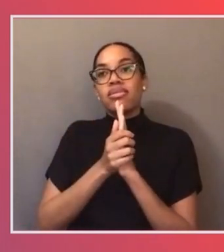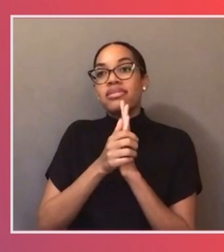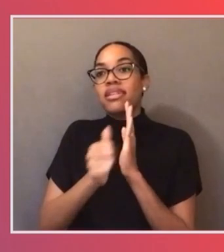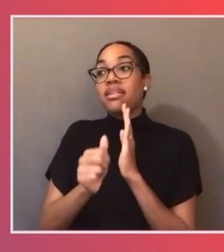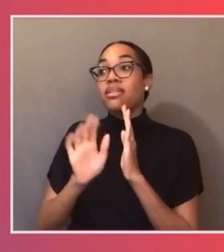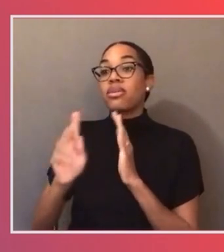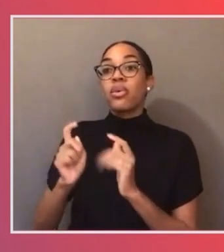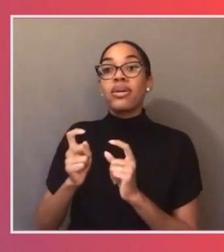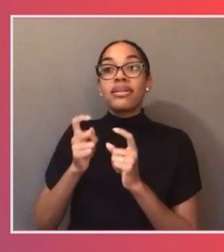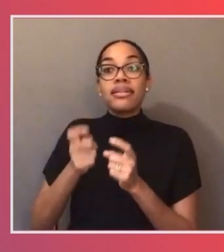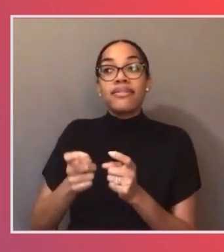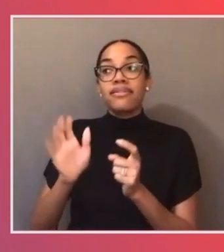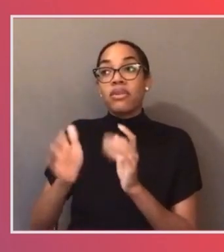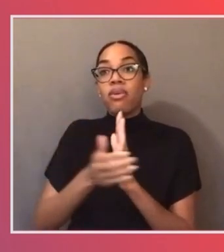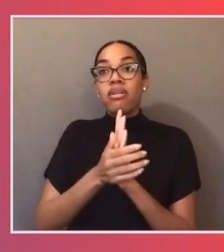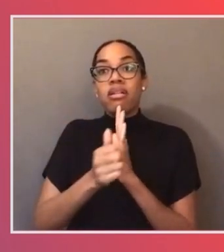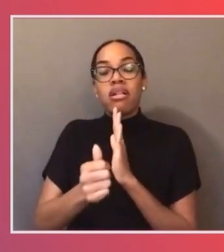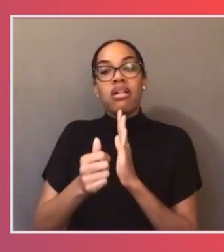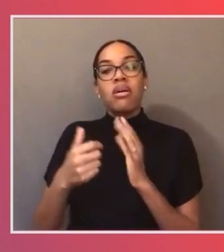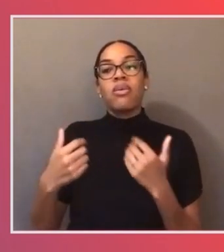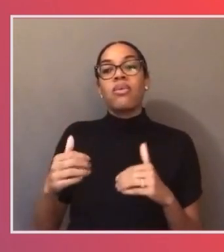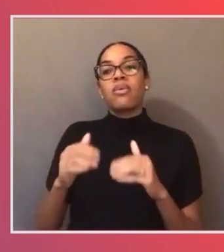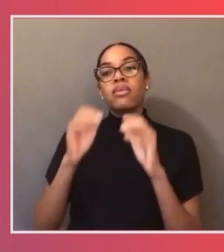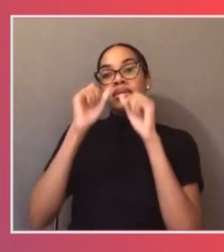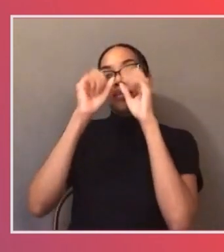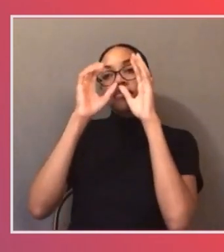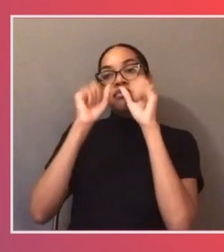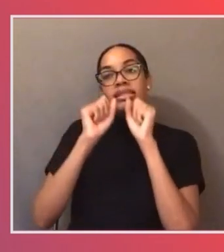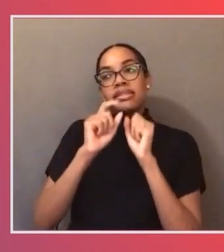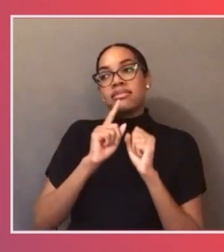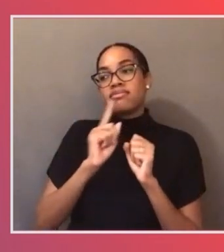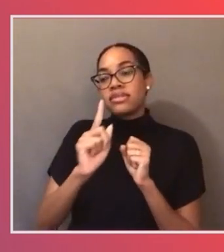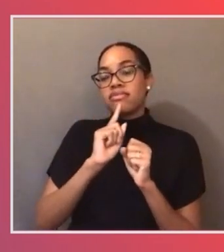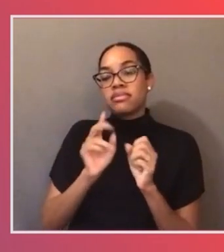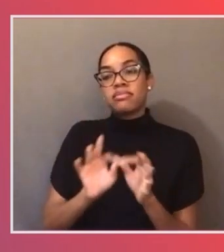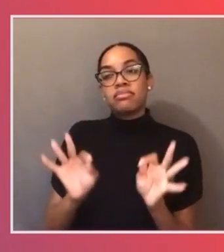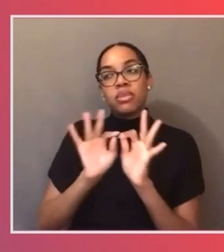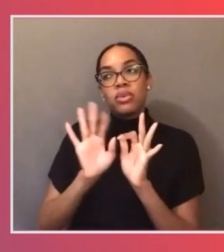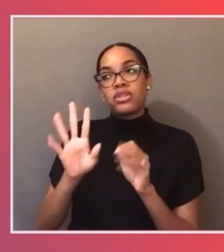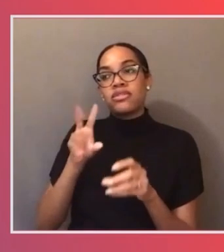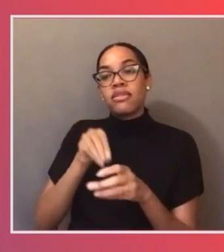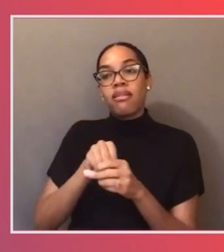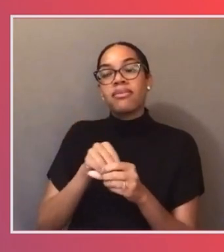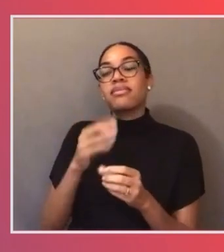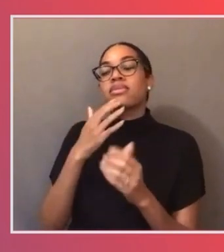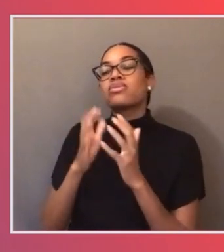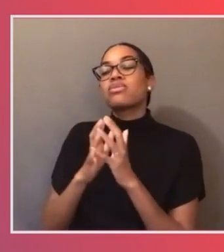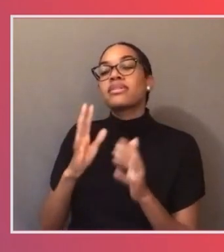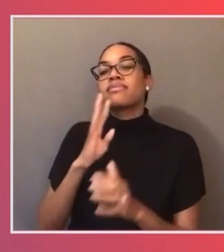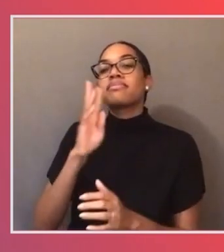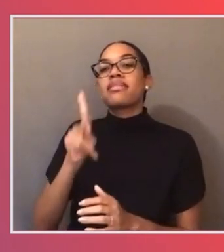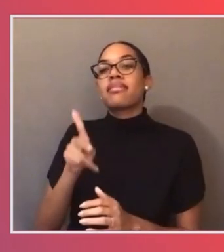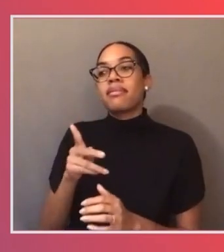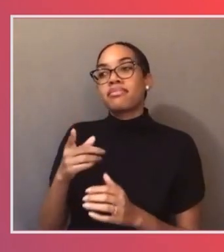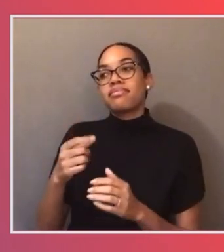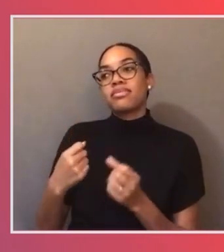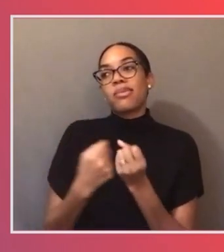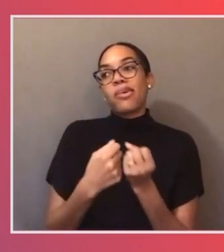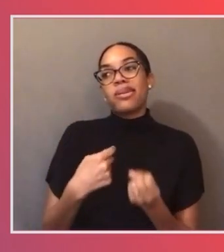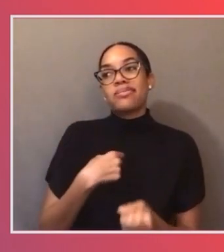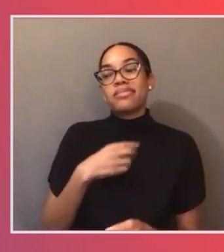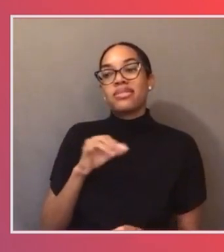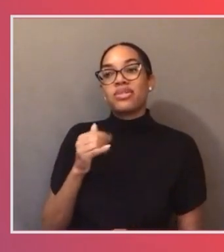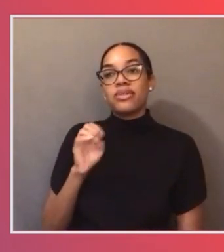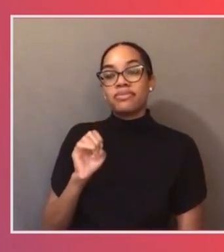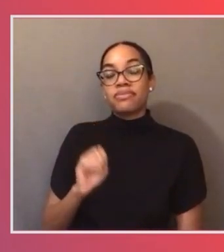And thank you for speaking out and for supporting Joe and me. I also just want to mention Chadwick. You know,